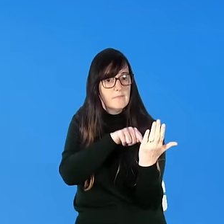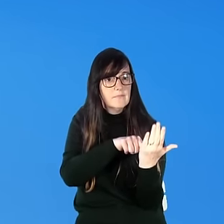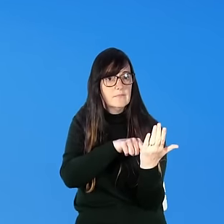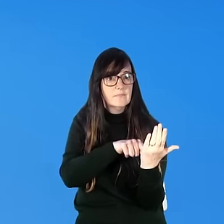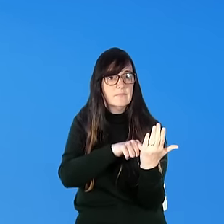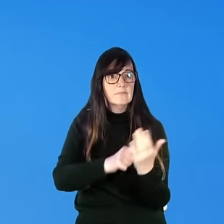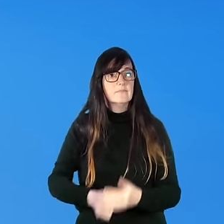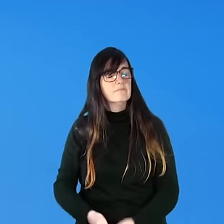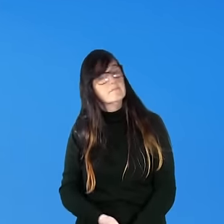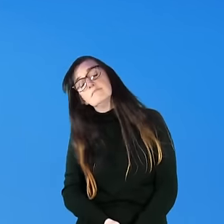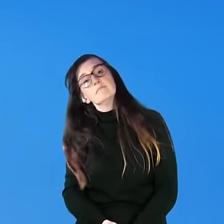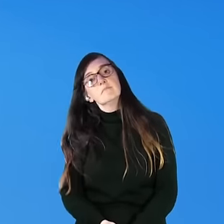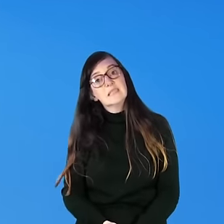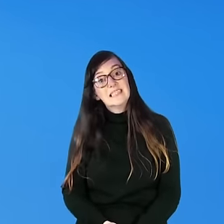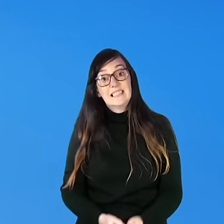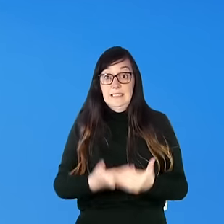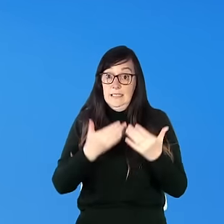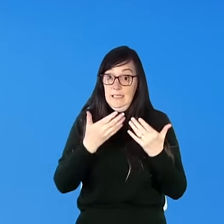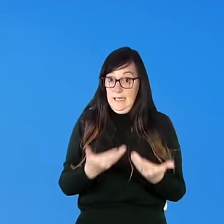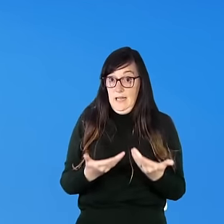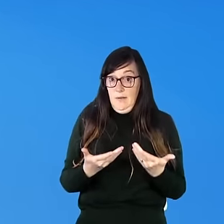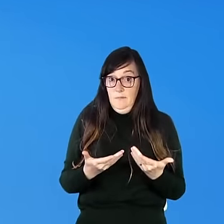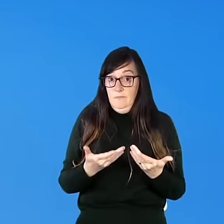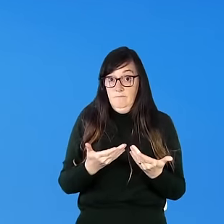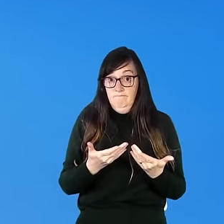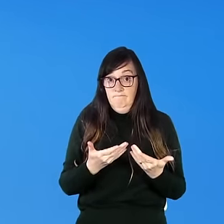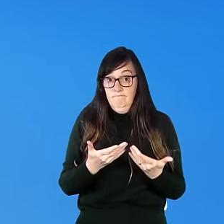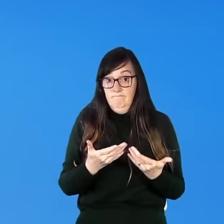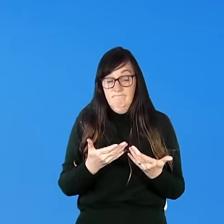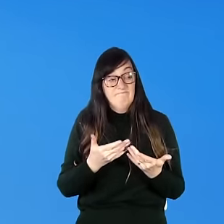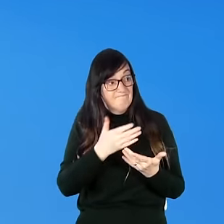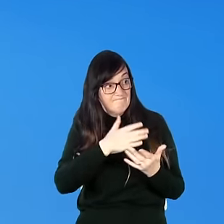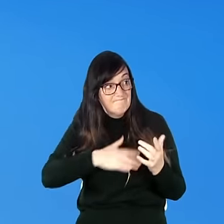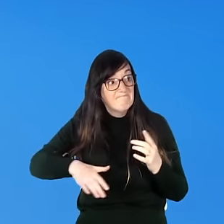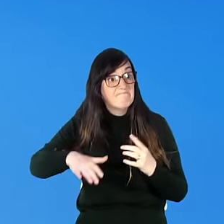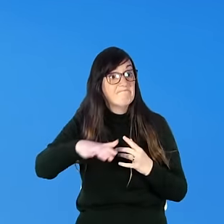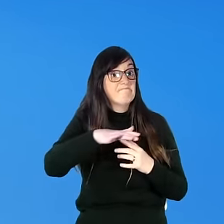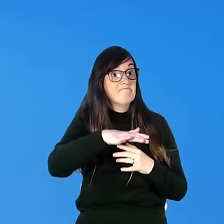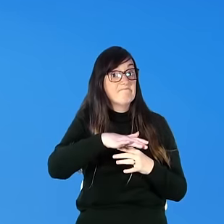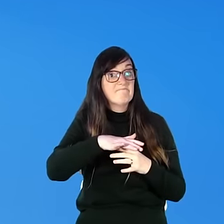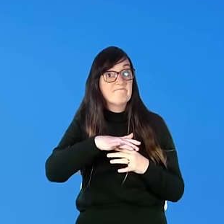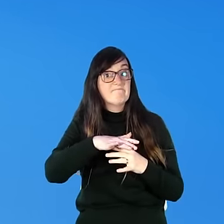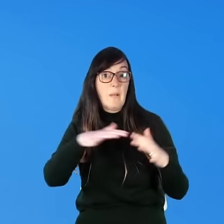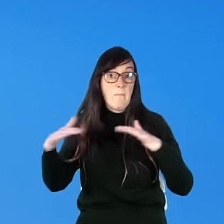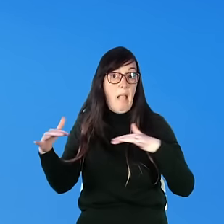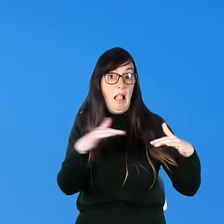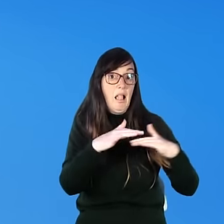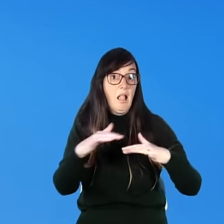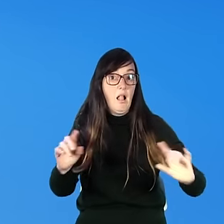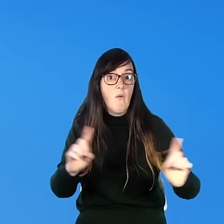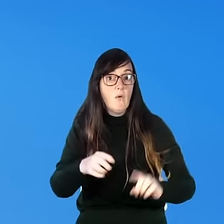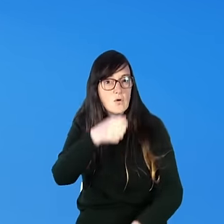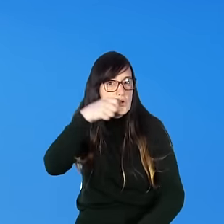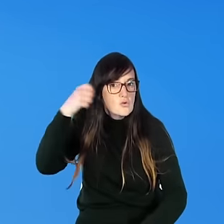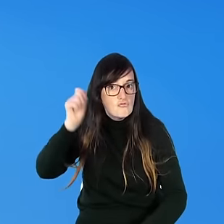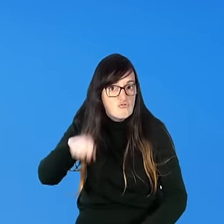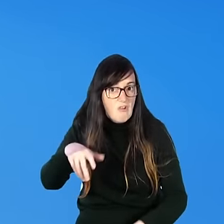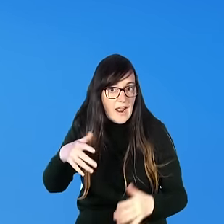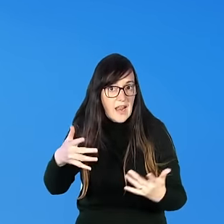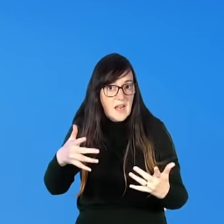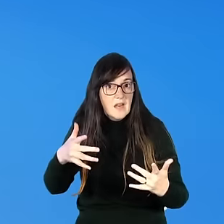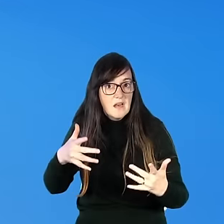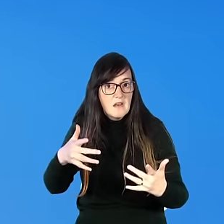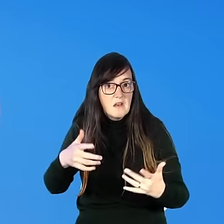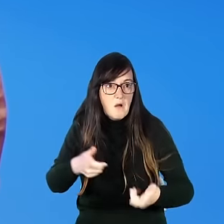Now, there is a great battle raging today. It's not the war in Ukraine or any other physical